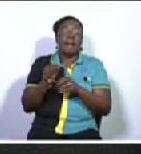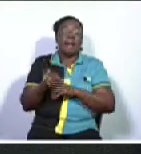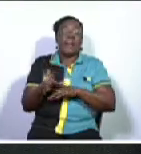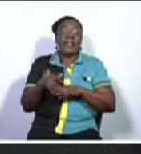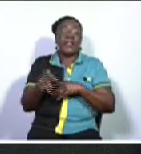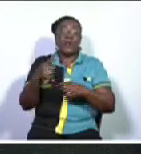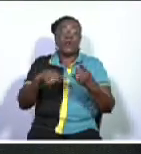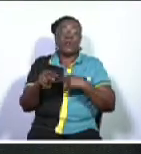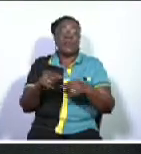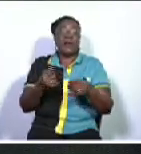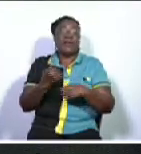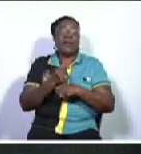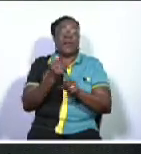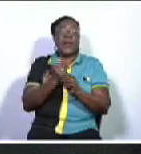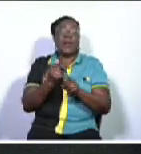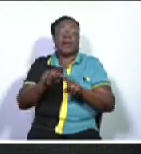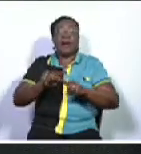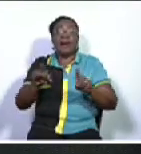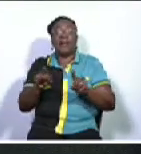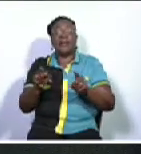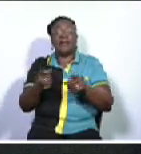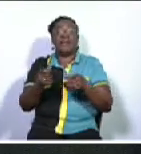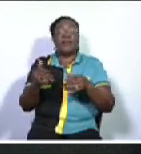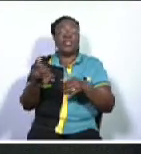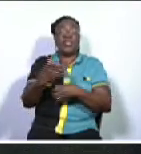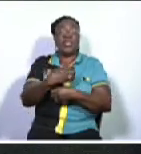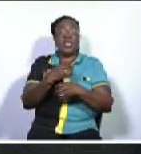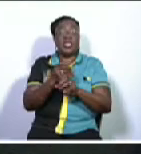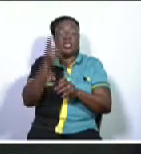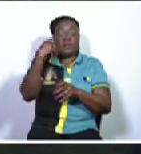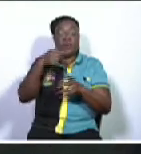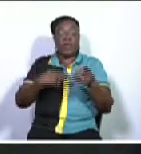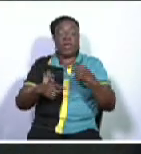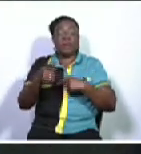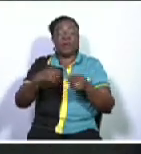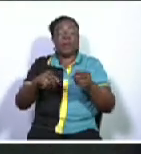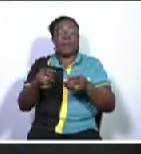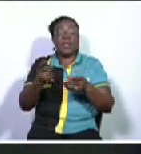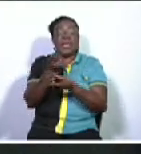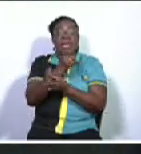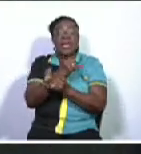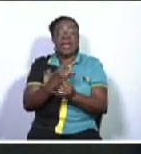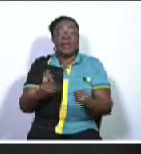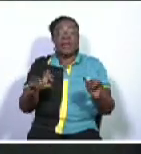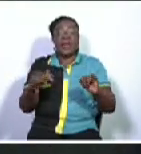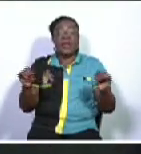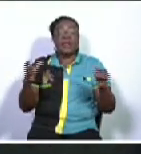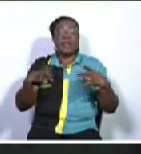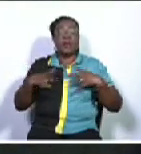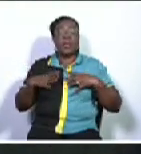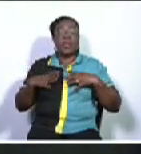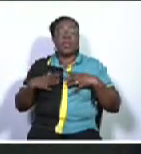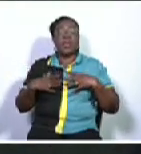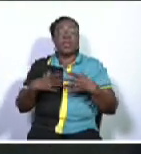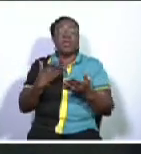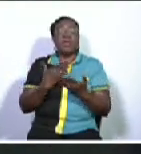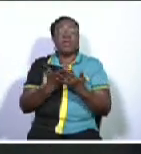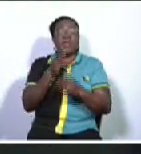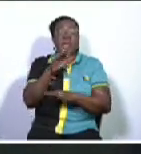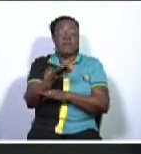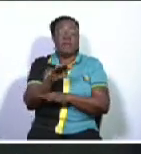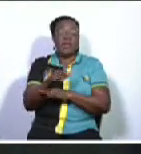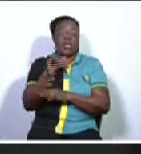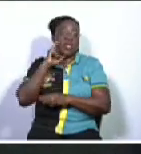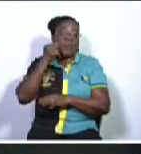Beachgoers will have to make alternative plans for the upcoming Independence holiday. Good evening, I'm Jiminita Swain. Welcome to the Bahamas Tonight, the National